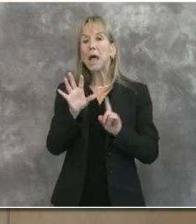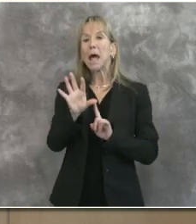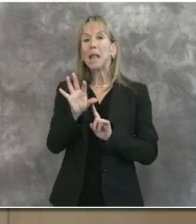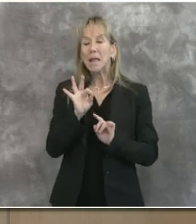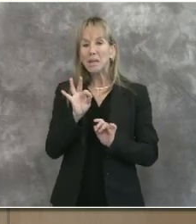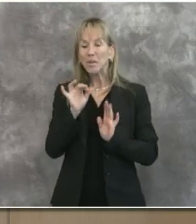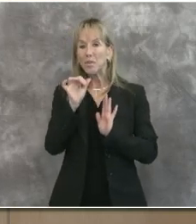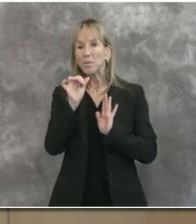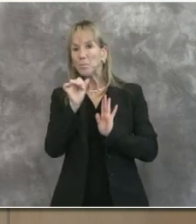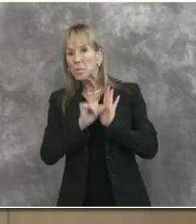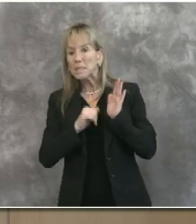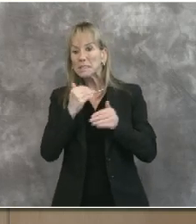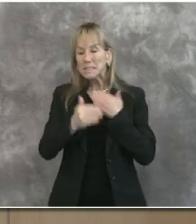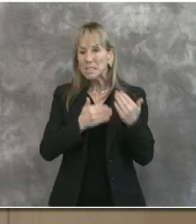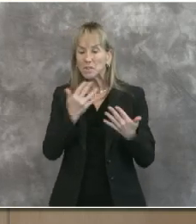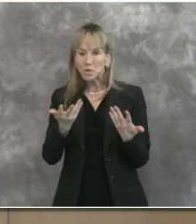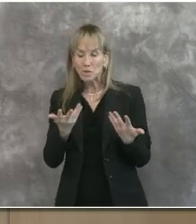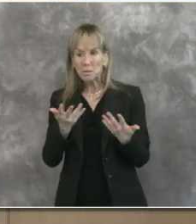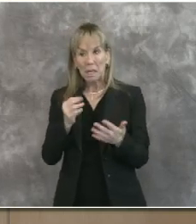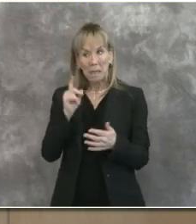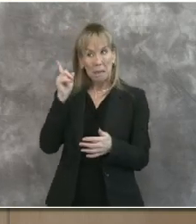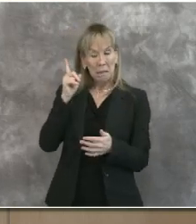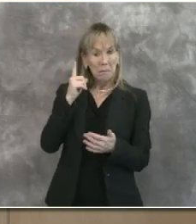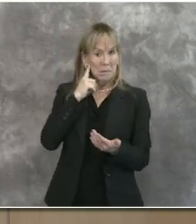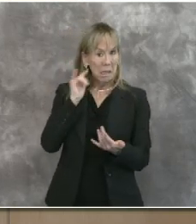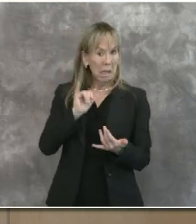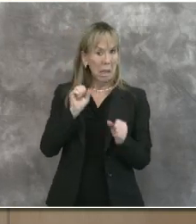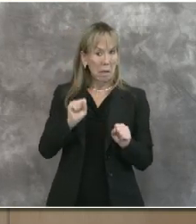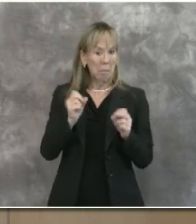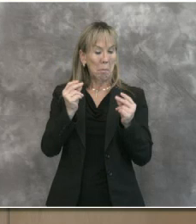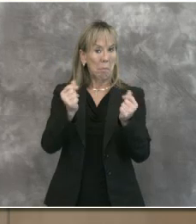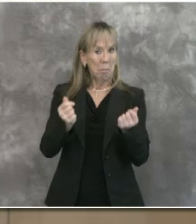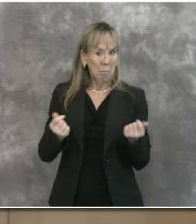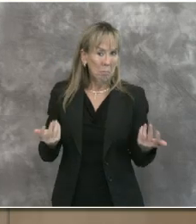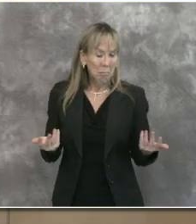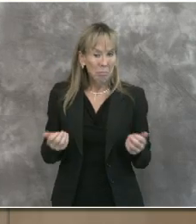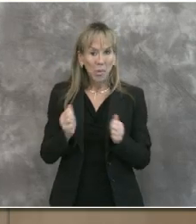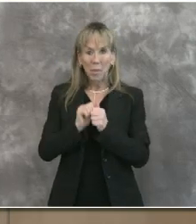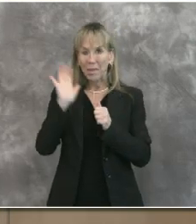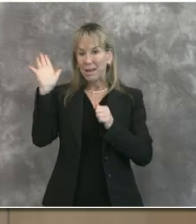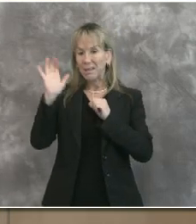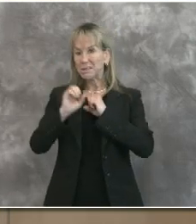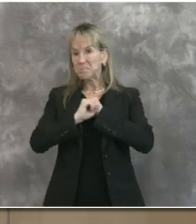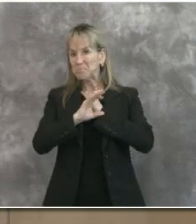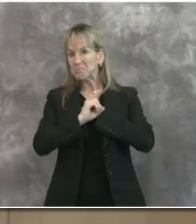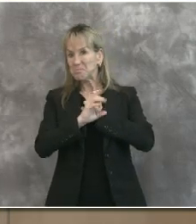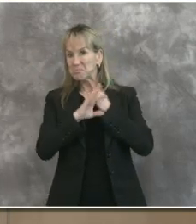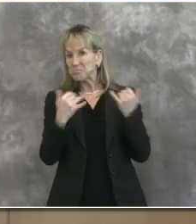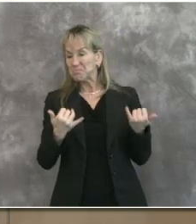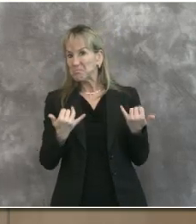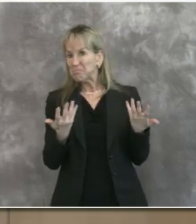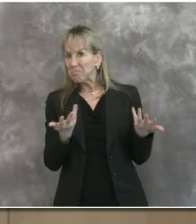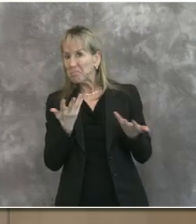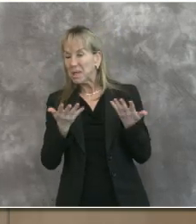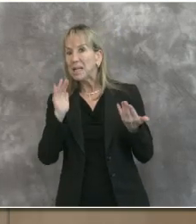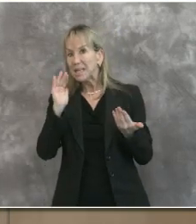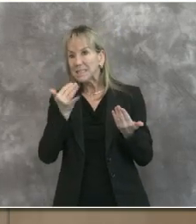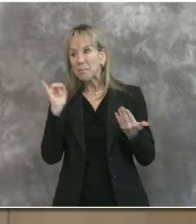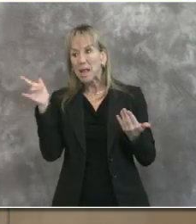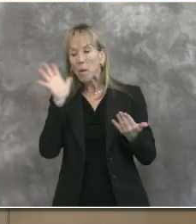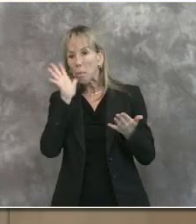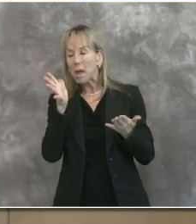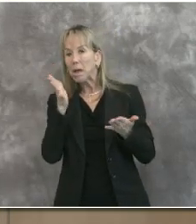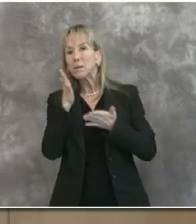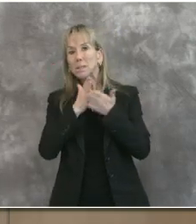his comments, it sounded like this could happen immediately with hospitals. The press release that came out after that makes it seem like there's going to be